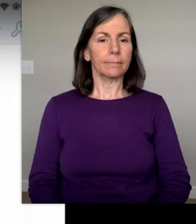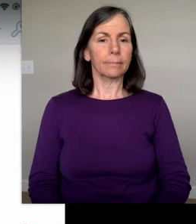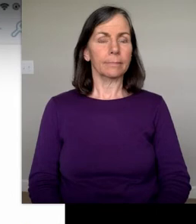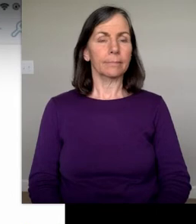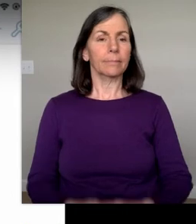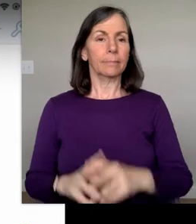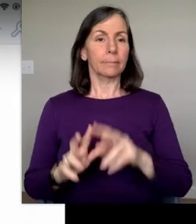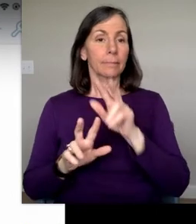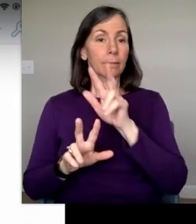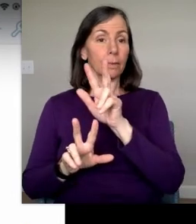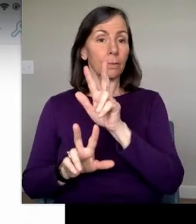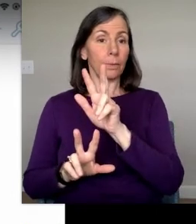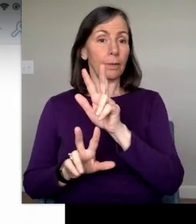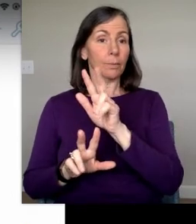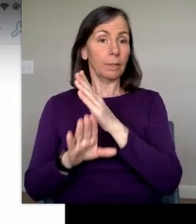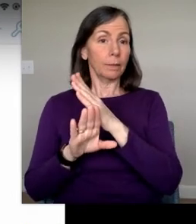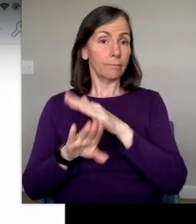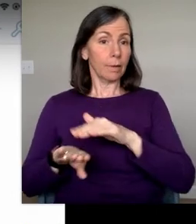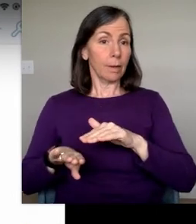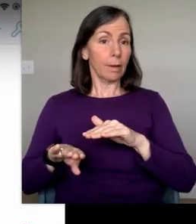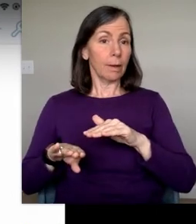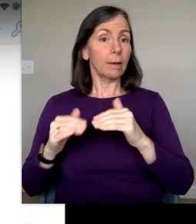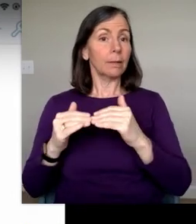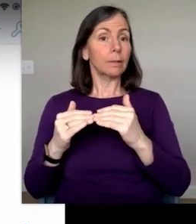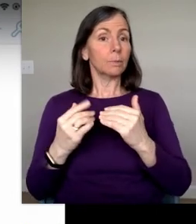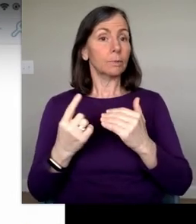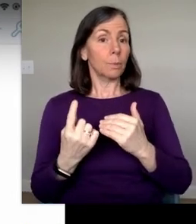3 divided by 3 is 1n.